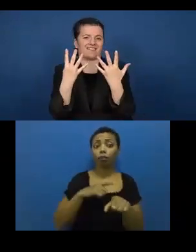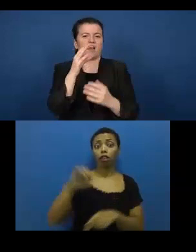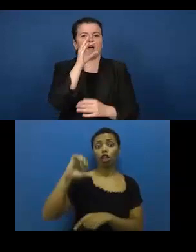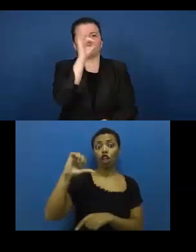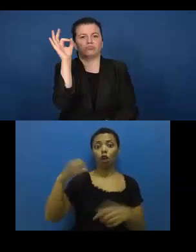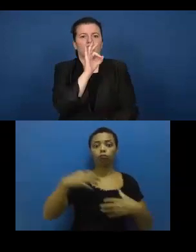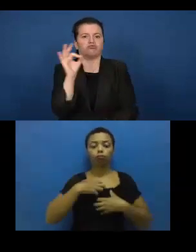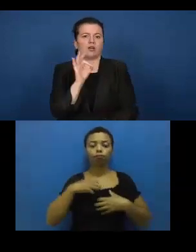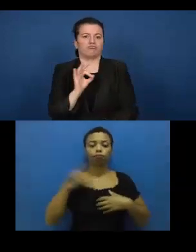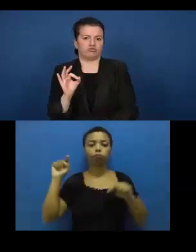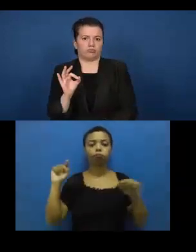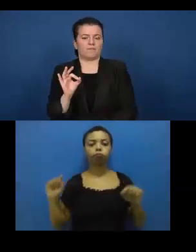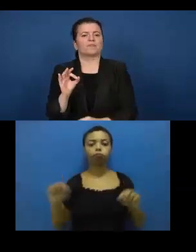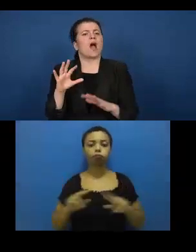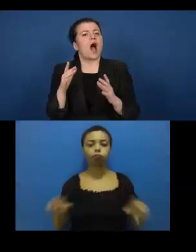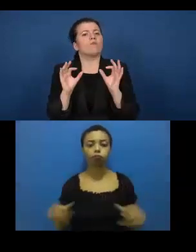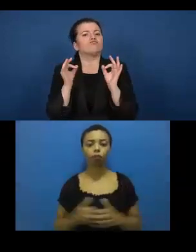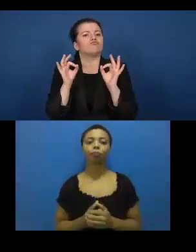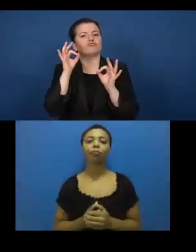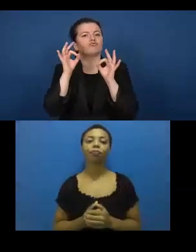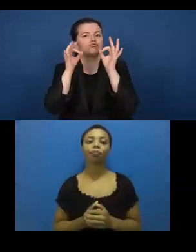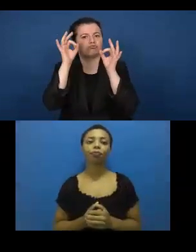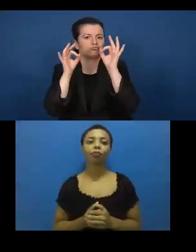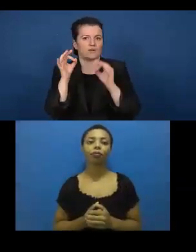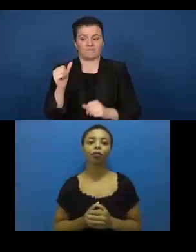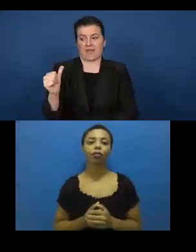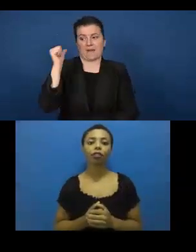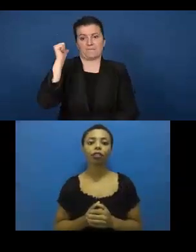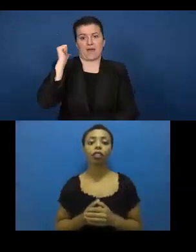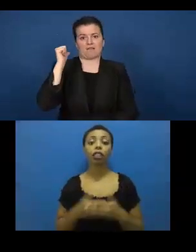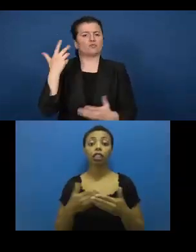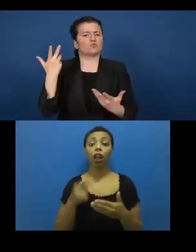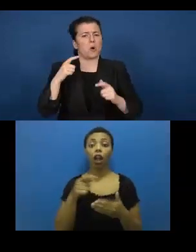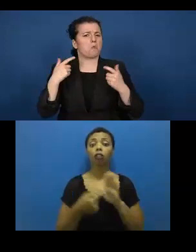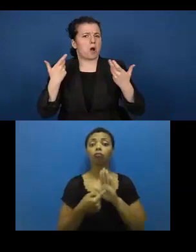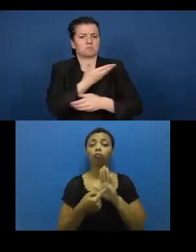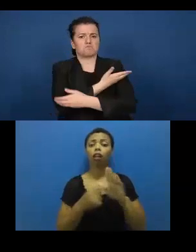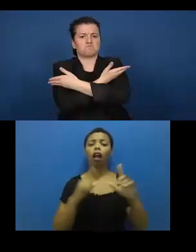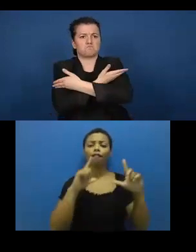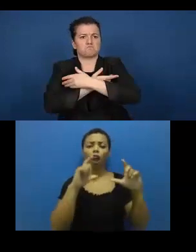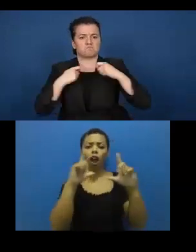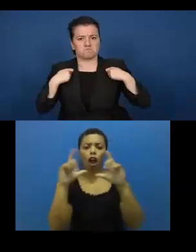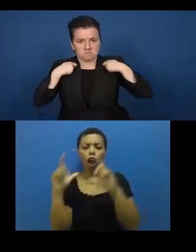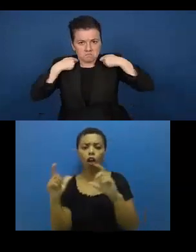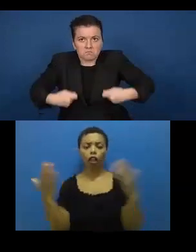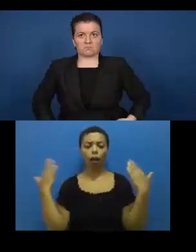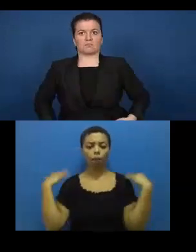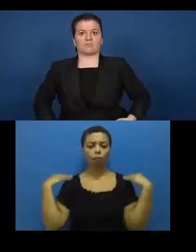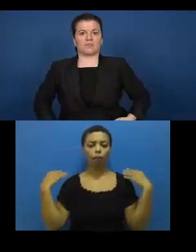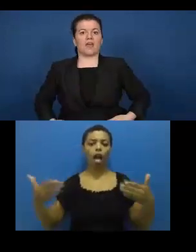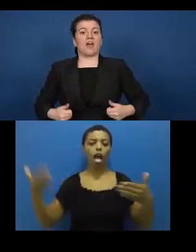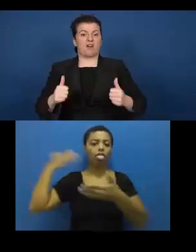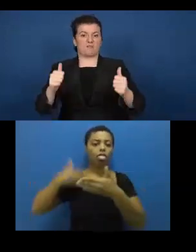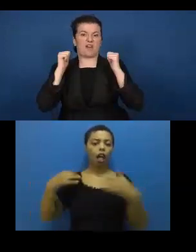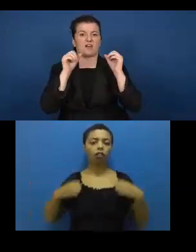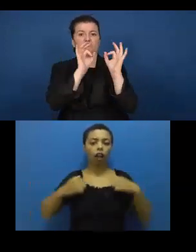And this is what I'm showing in the picture is the back of a vest, so a wearable the participant could wear. And we could basically place